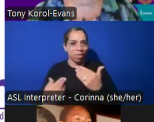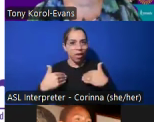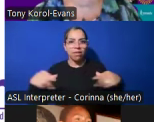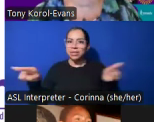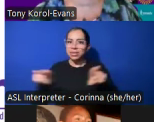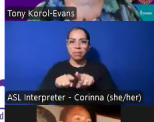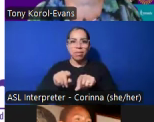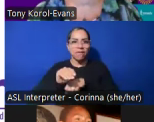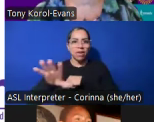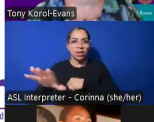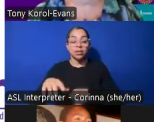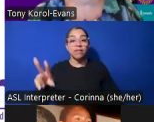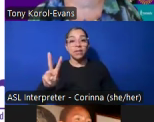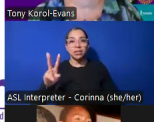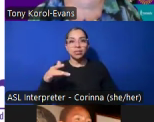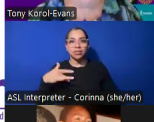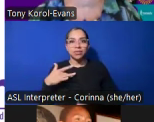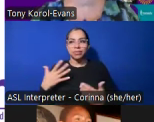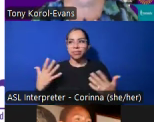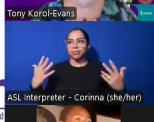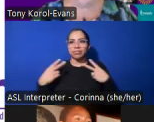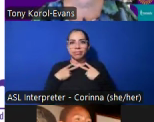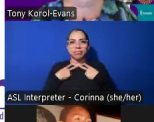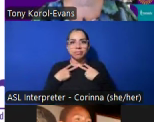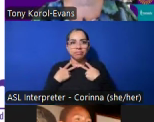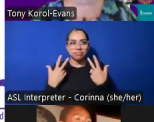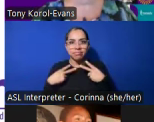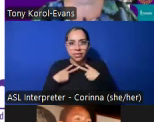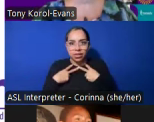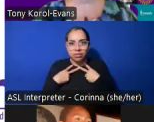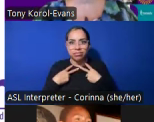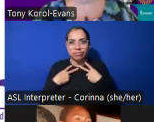the victim feel like they have nowhere to turn.